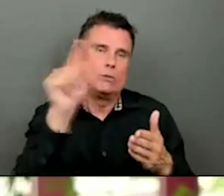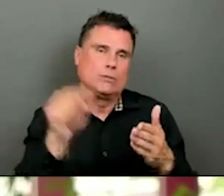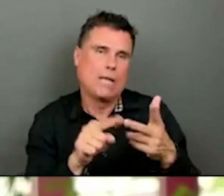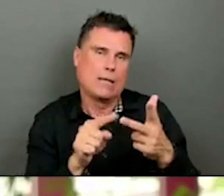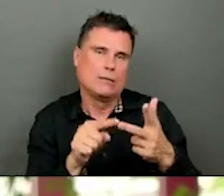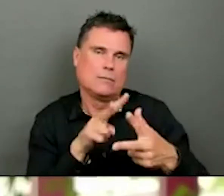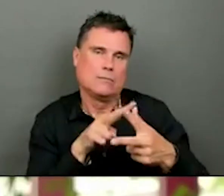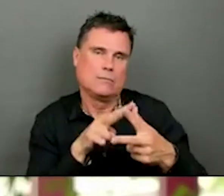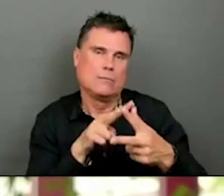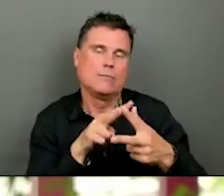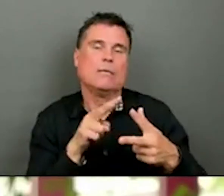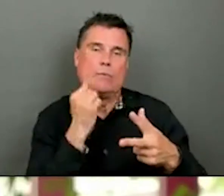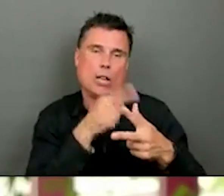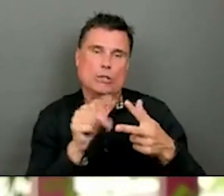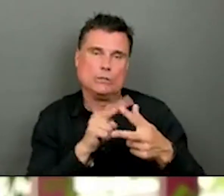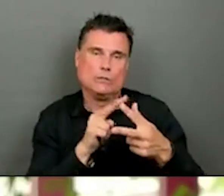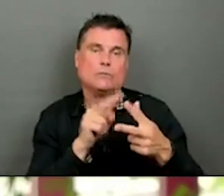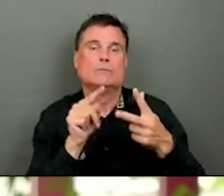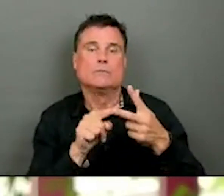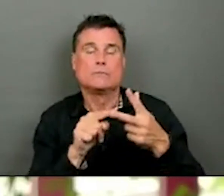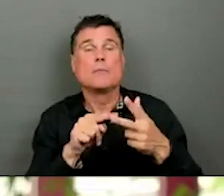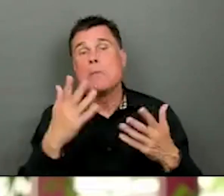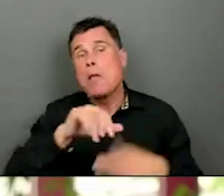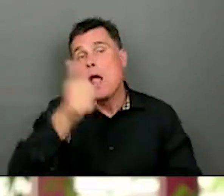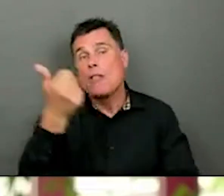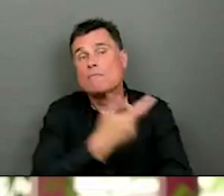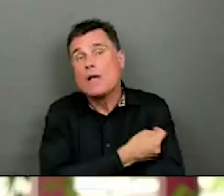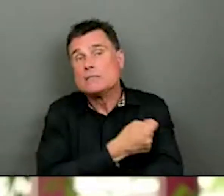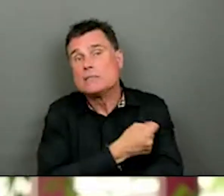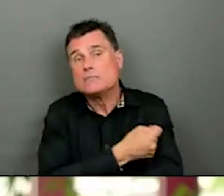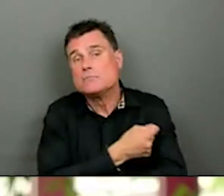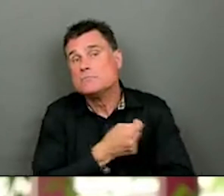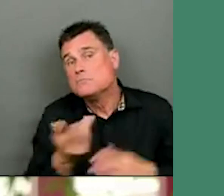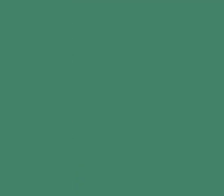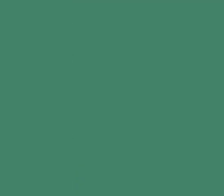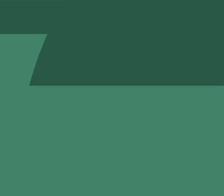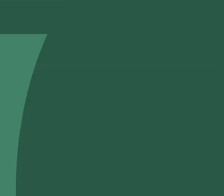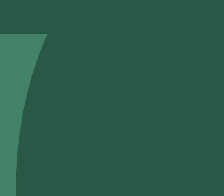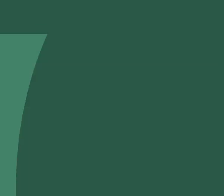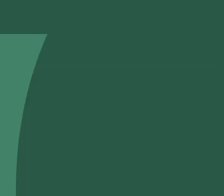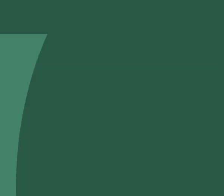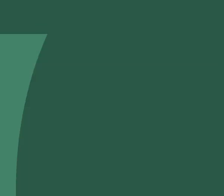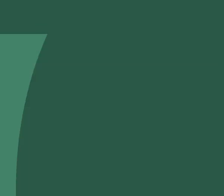there are a number of other vaccines in the pipeline, would be a viable option as a second dose.